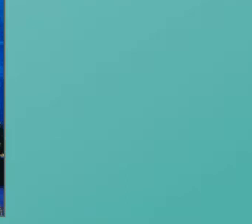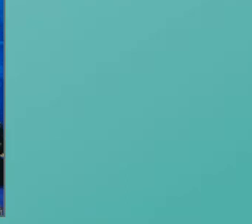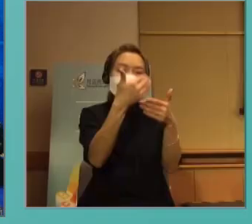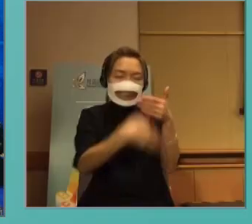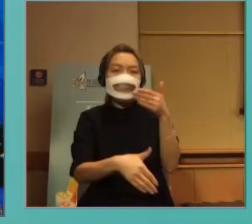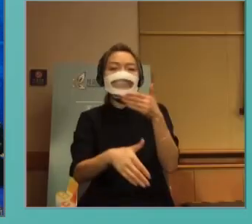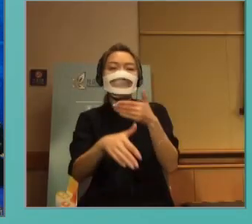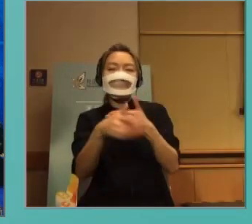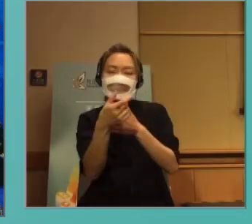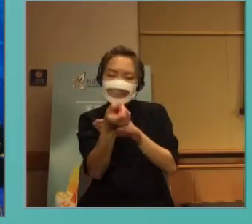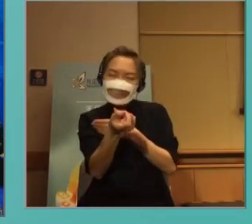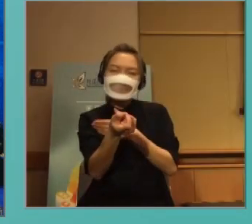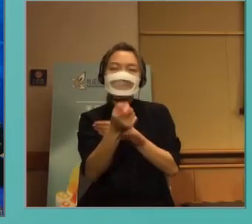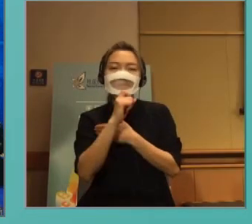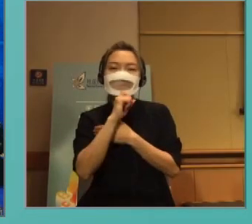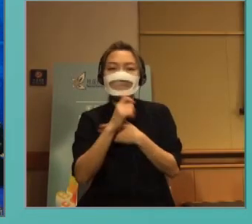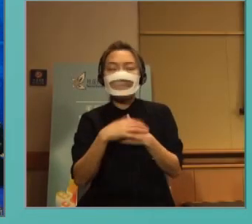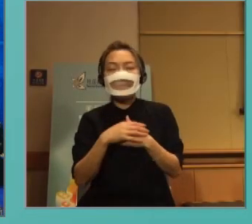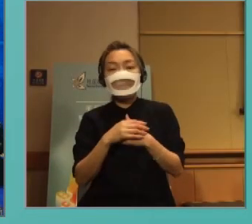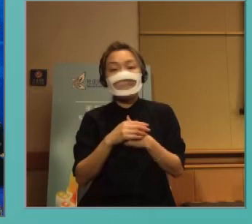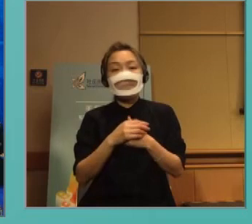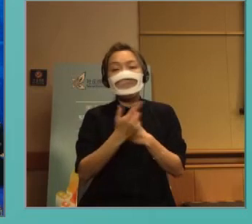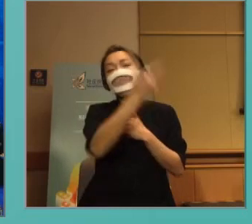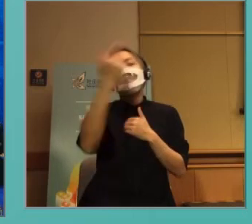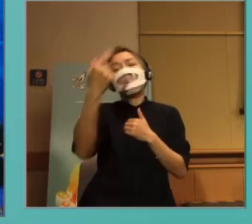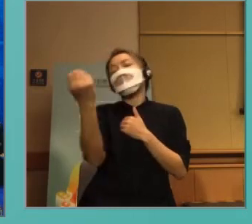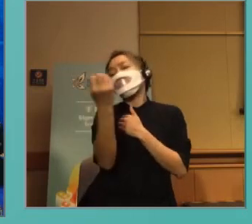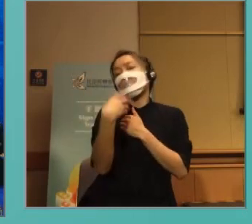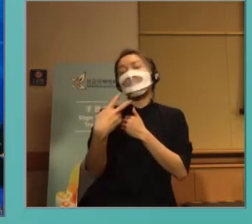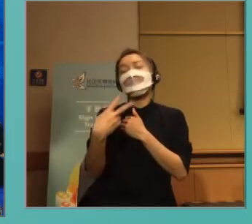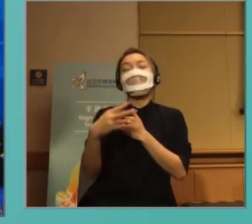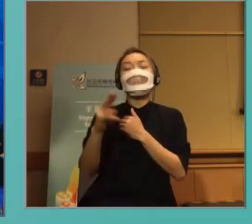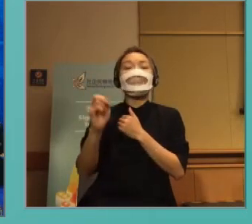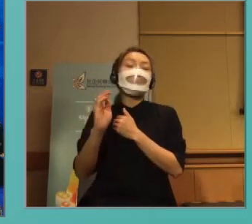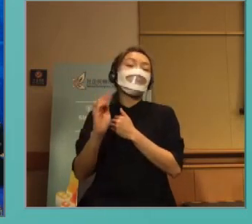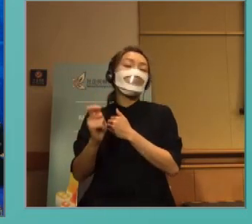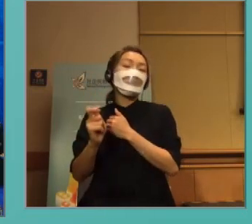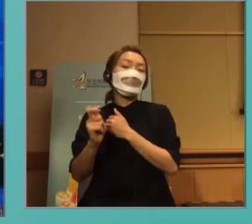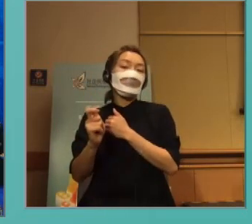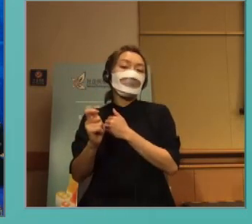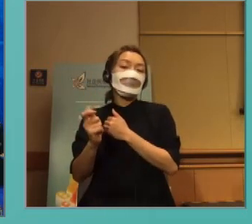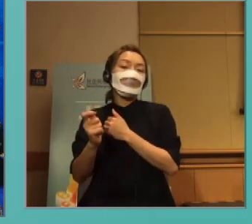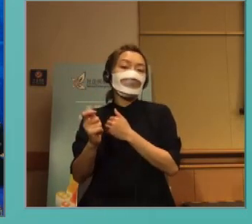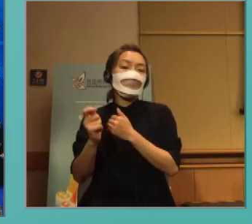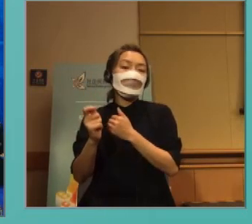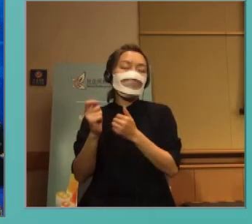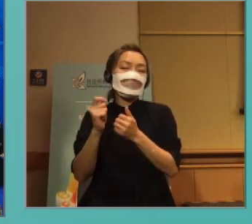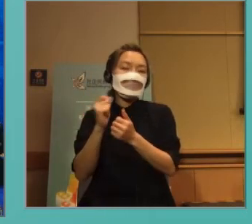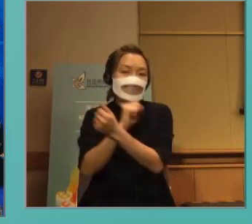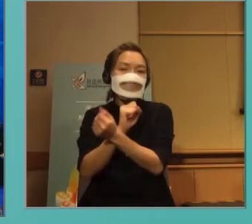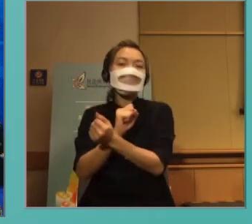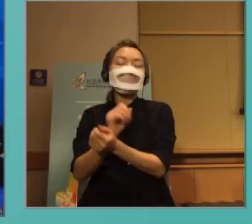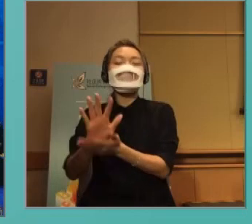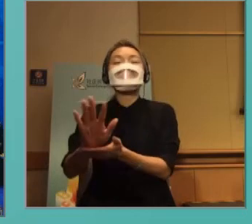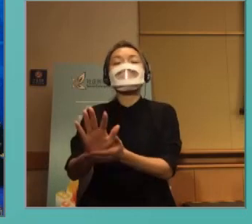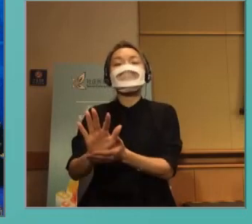not on activity. The second thing that's changed is that the quantum of people that are using NFTs is much larger. So when they use them in a game, they don't sell it. In